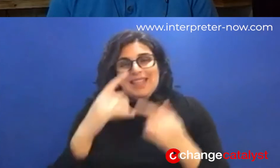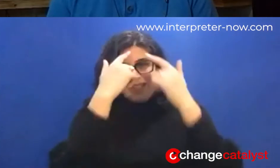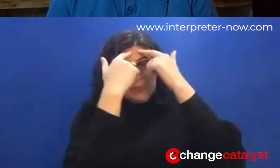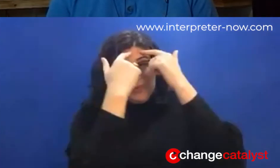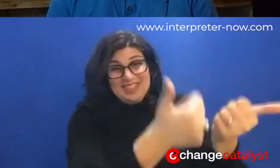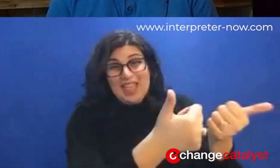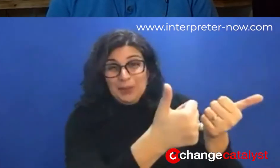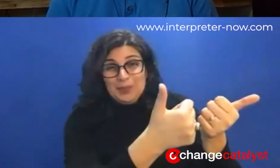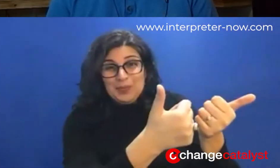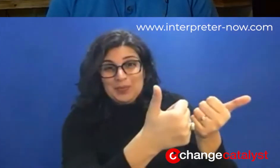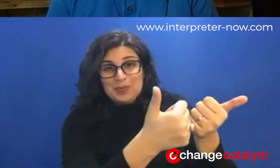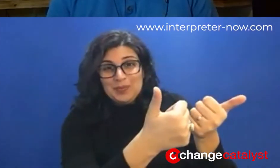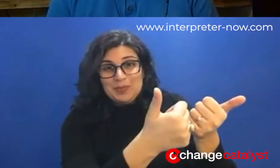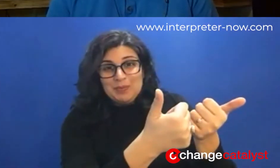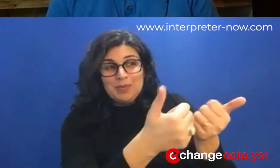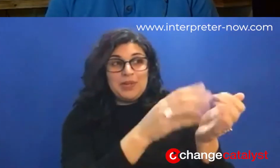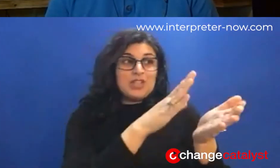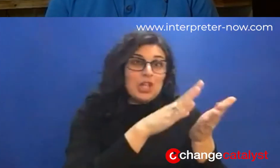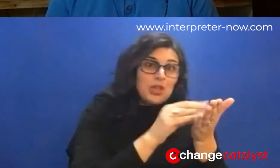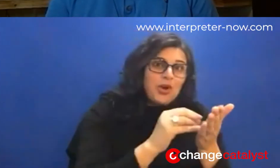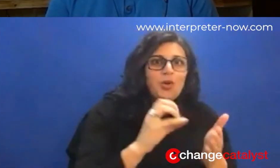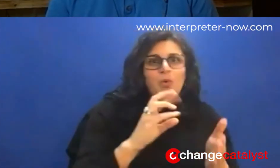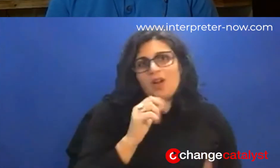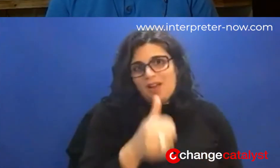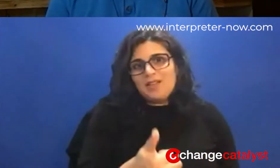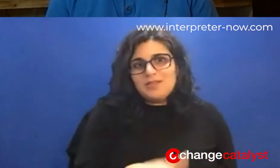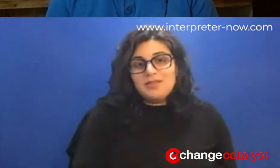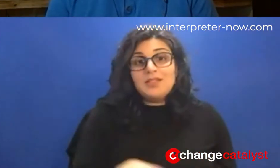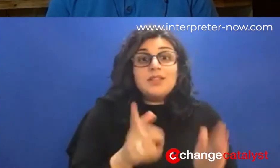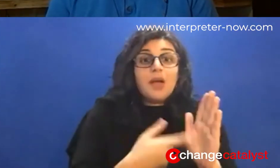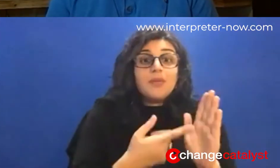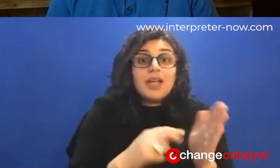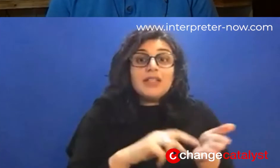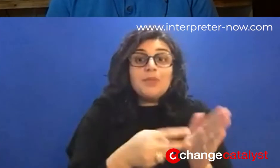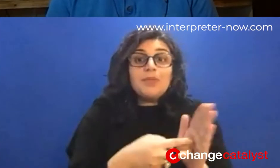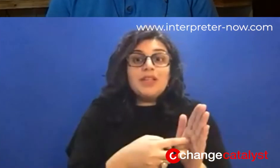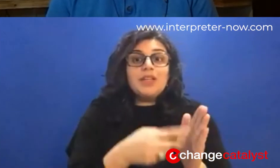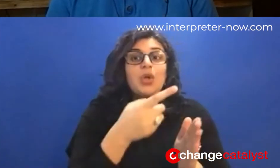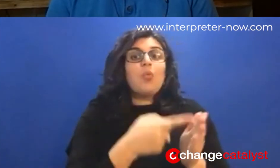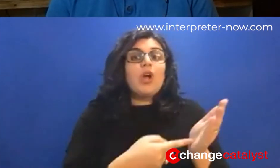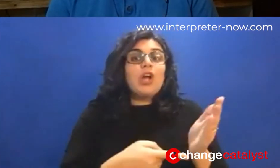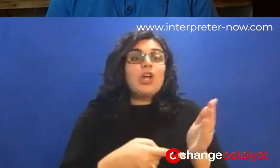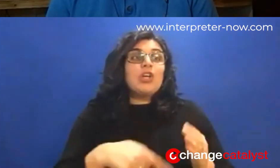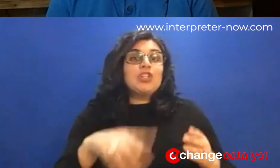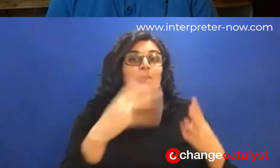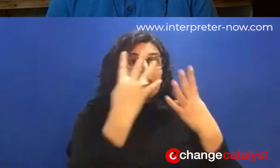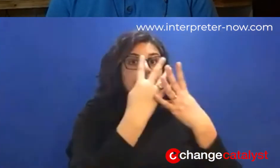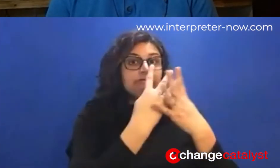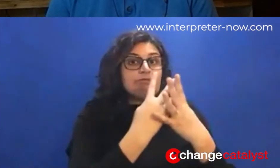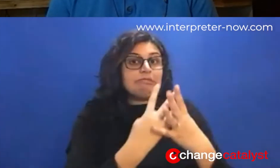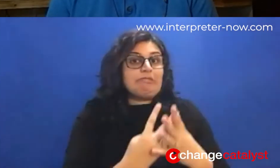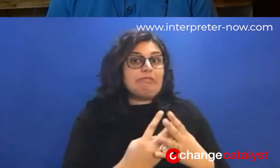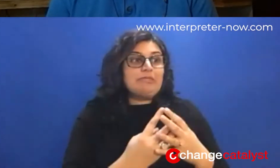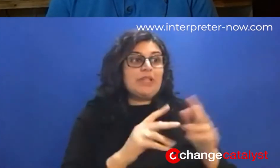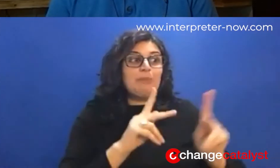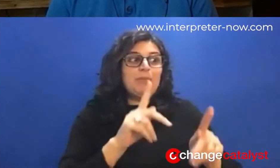do with it. And sometimes it means what you're doing is weeding those folks who can't be brought